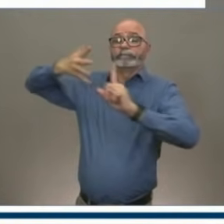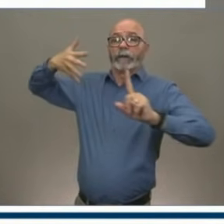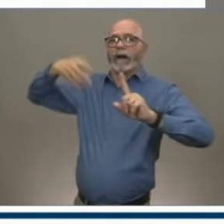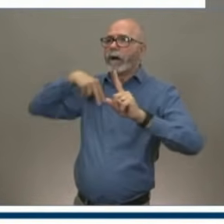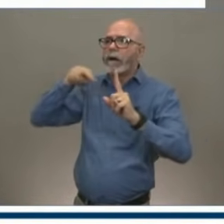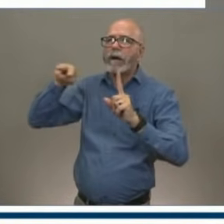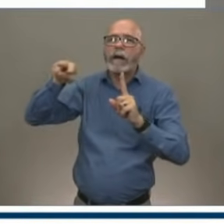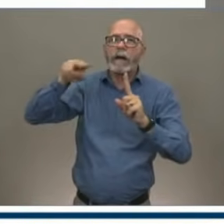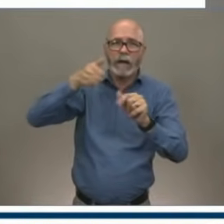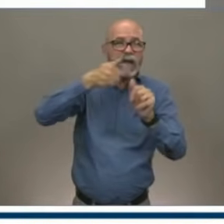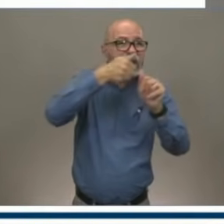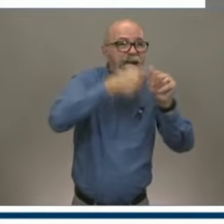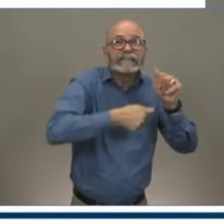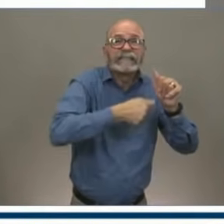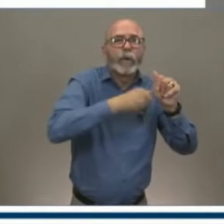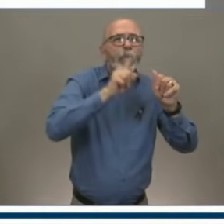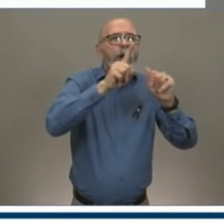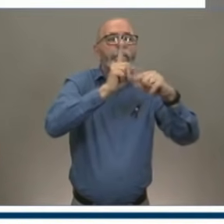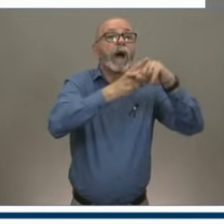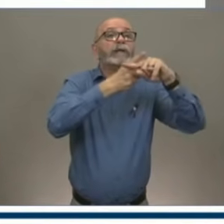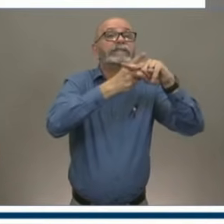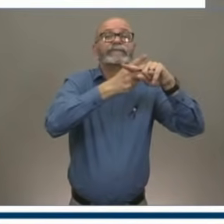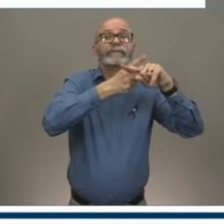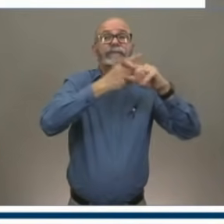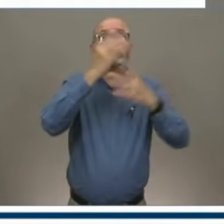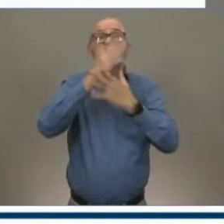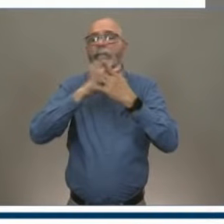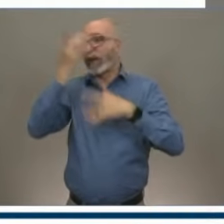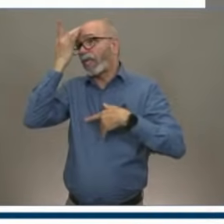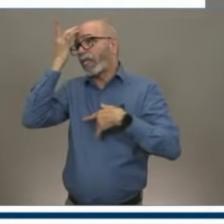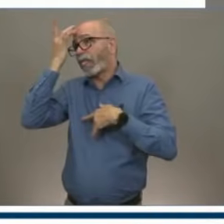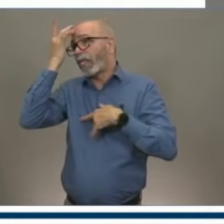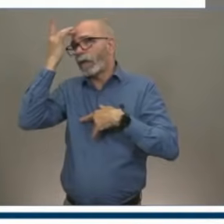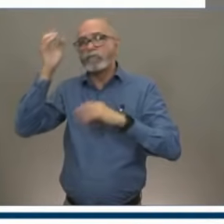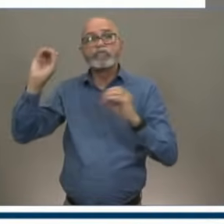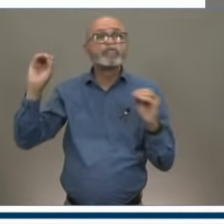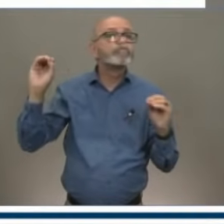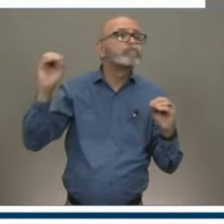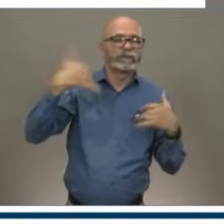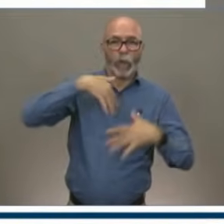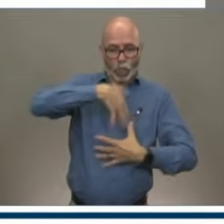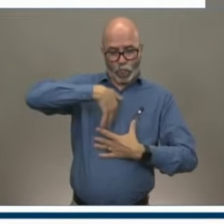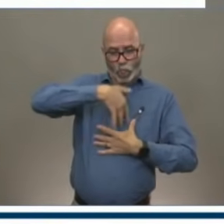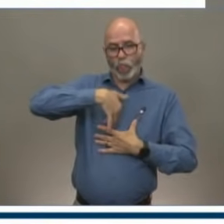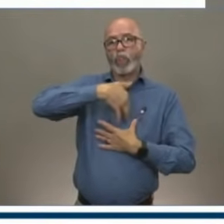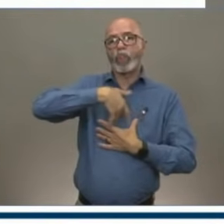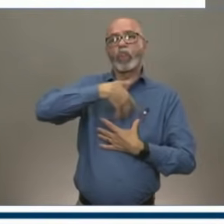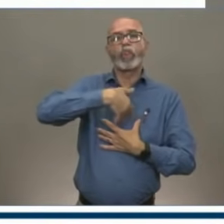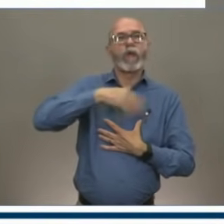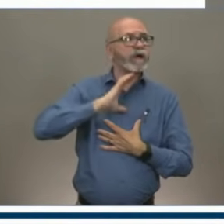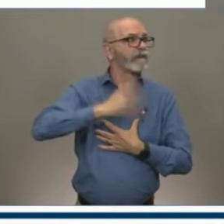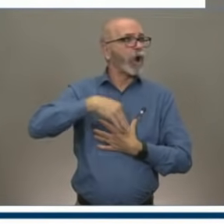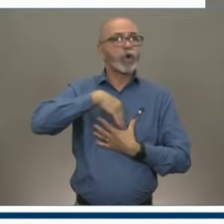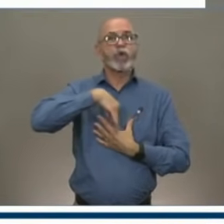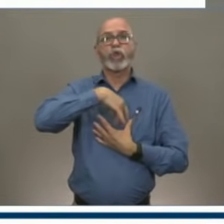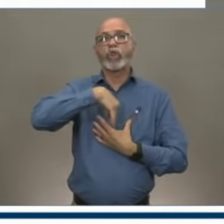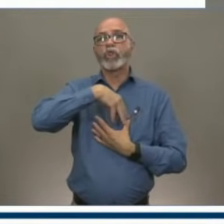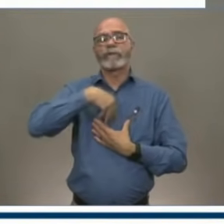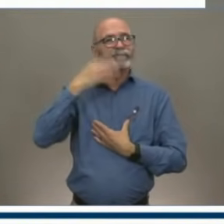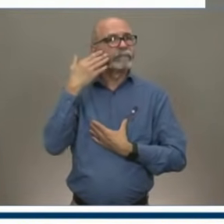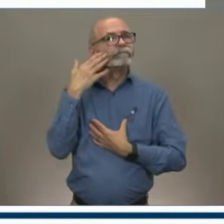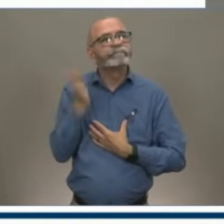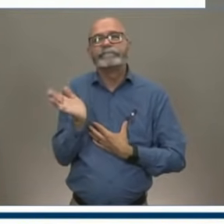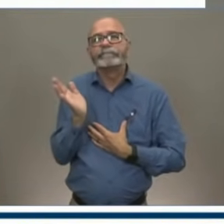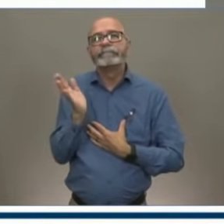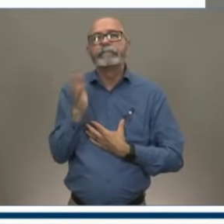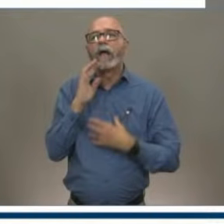How many of them were asymptomatic that we didn't know of before? How many of them are related to community transmission versus